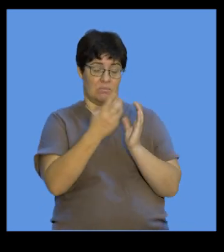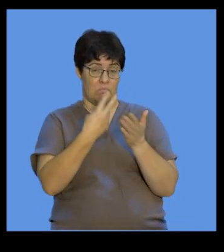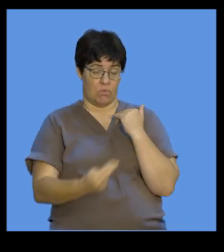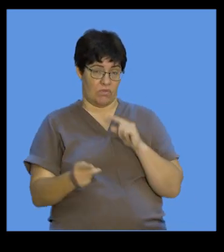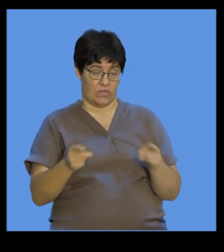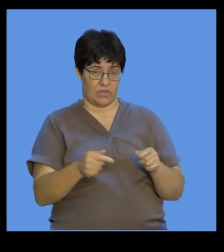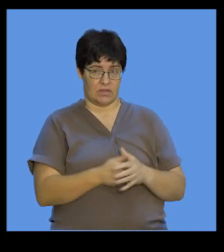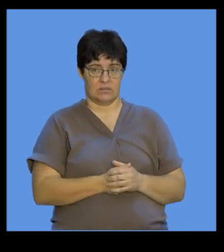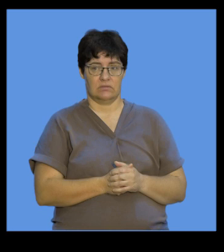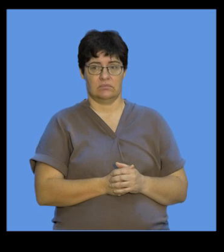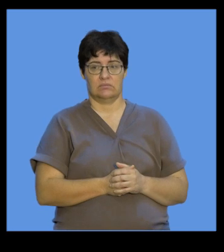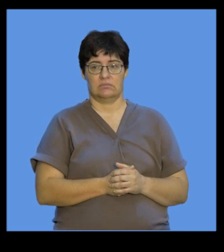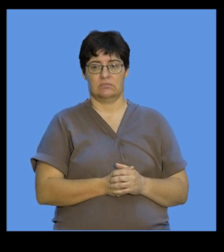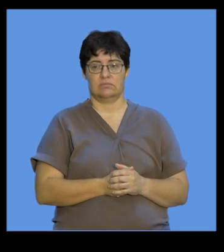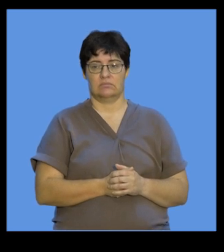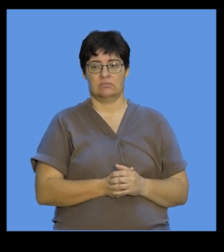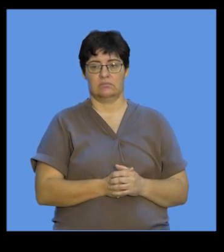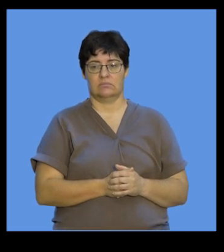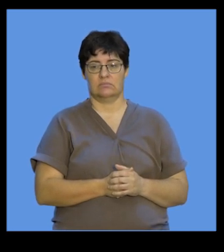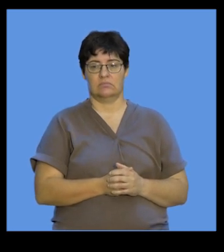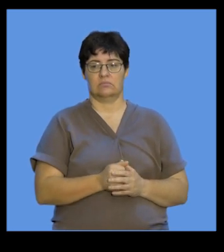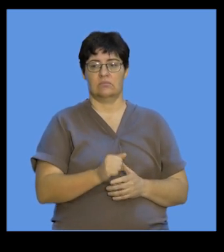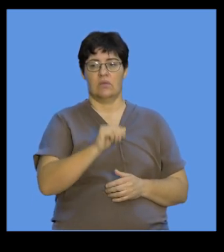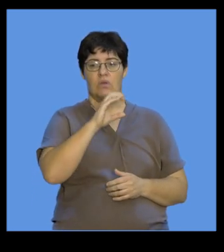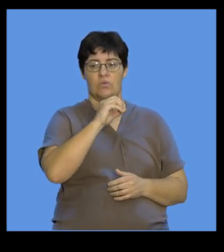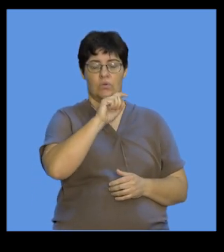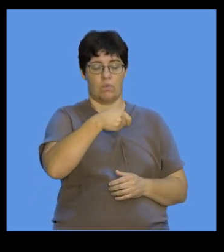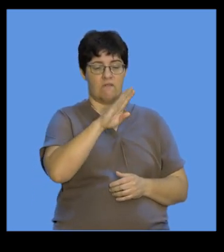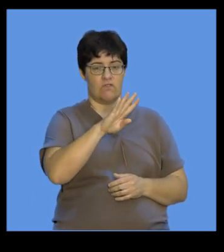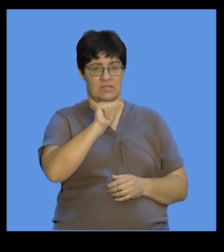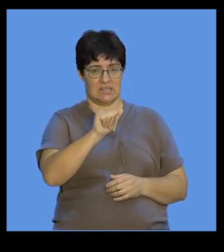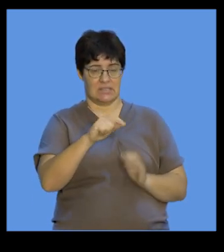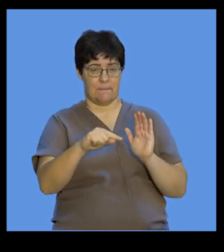I'm not gonna write it down, so we got 0.46 minus